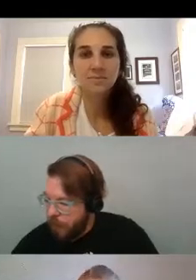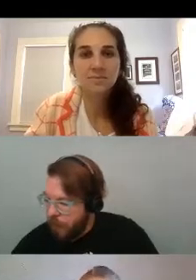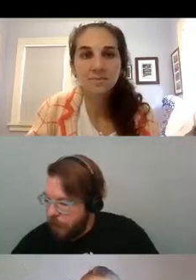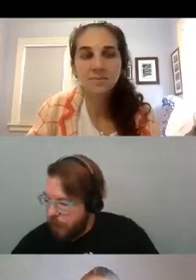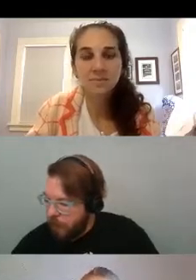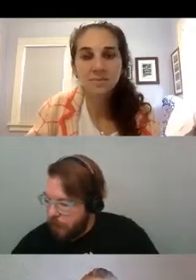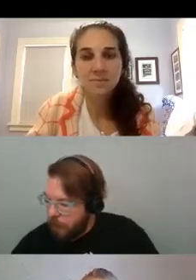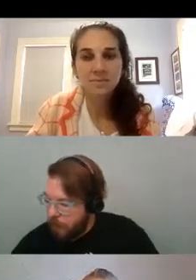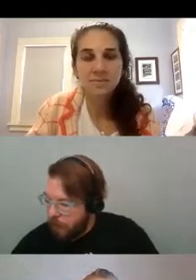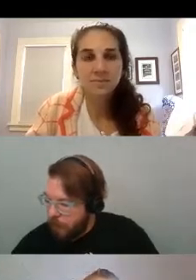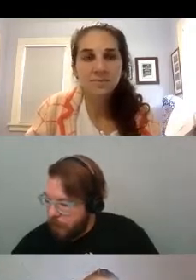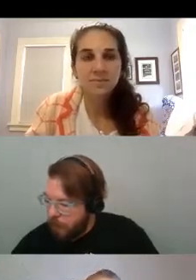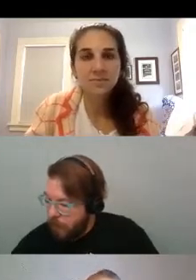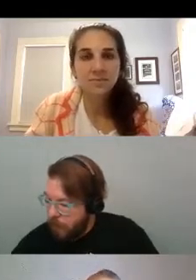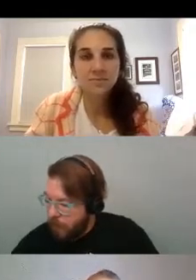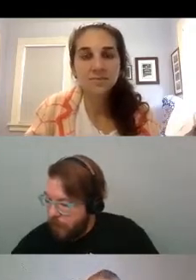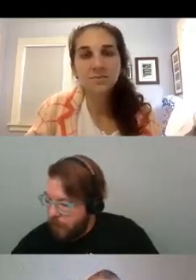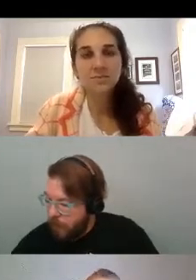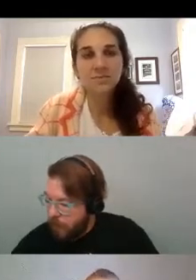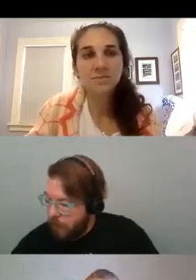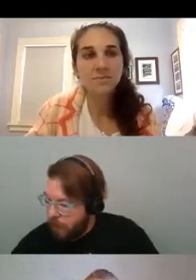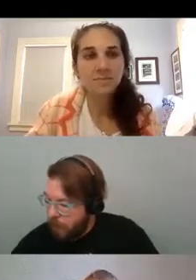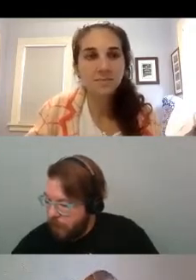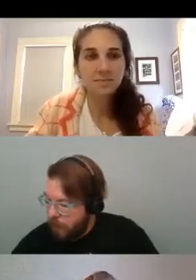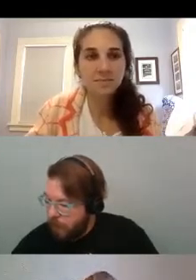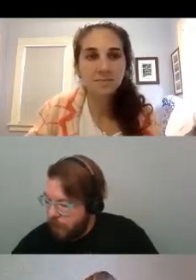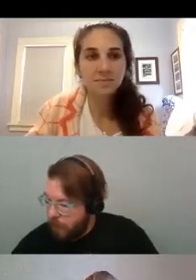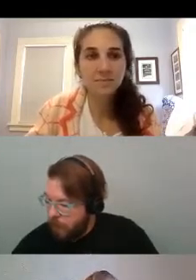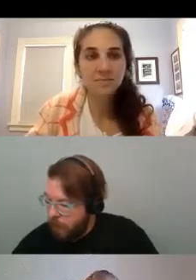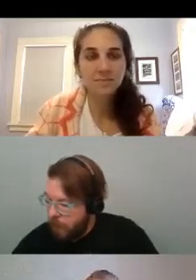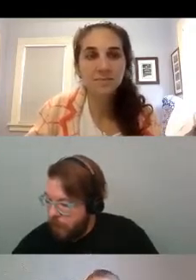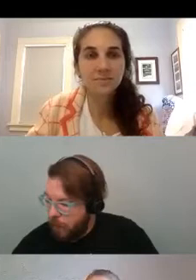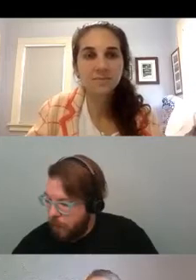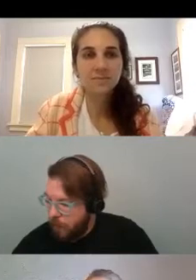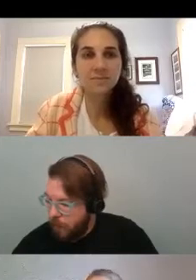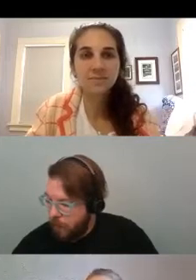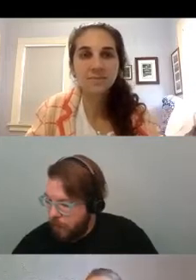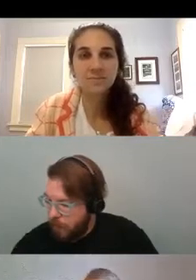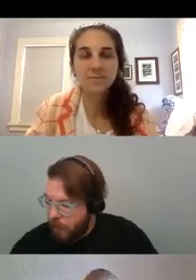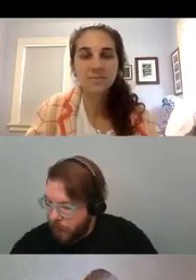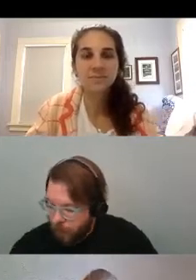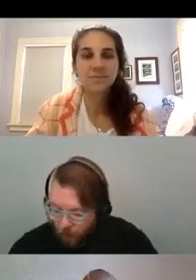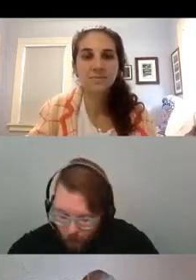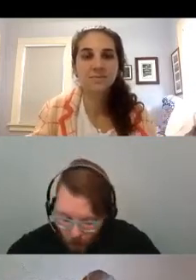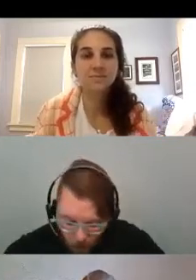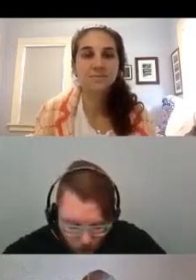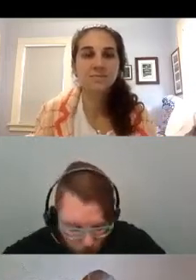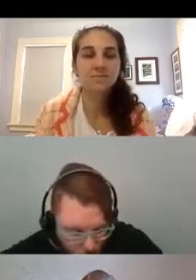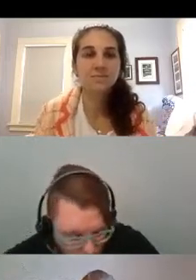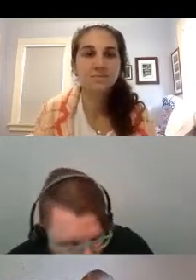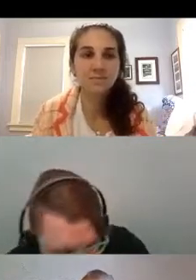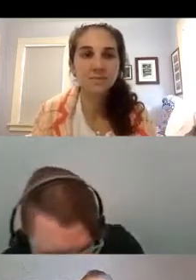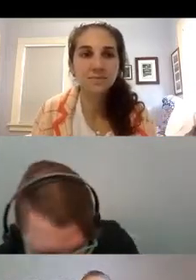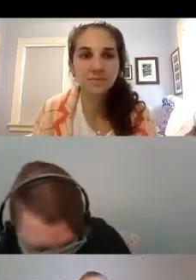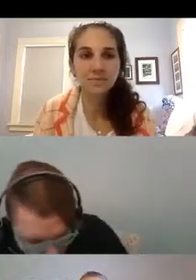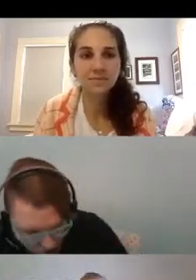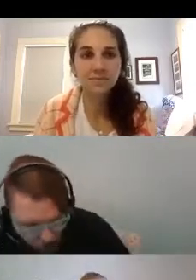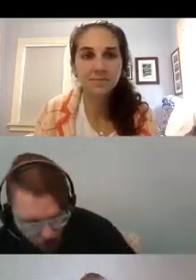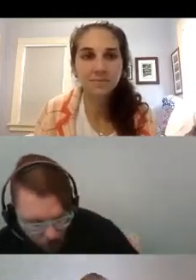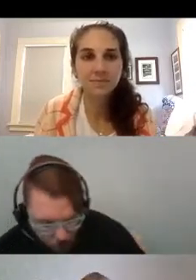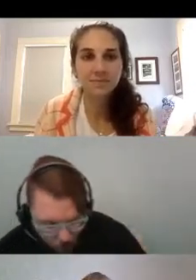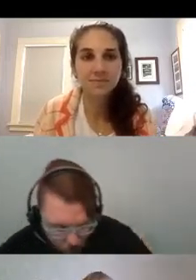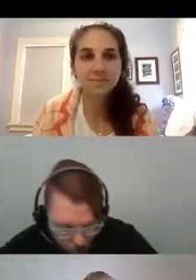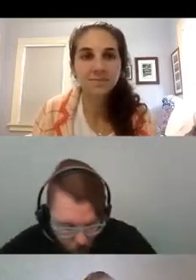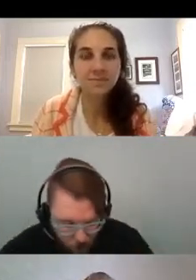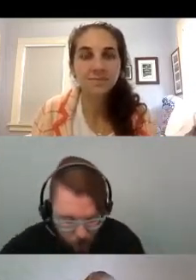adults, we look to Malcolm Nell's adult learner characteristics to shape those intentional interactions. So some of